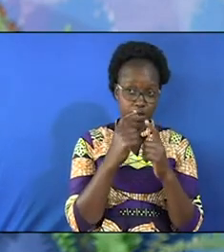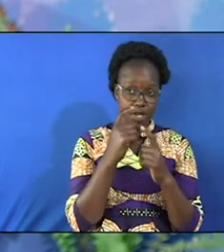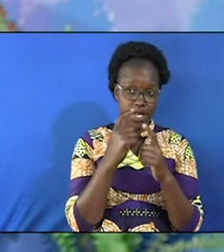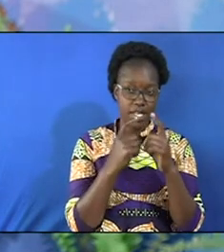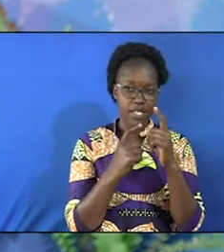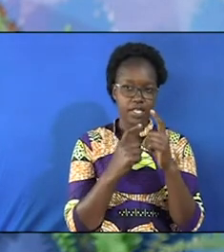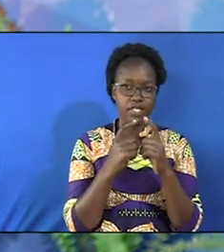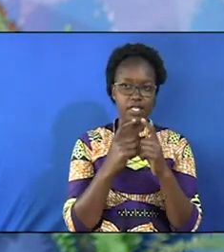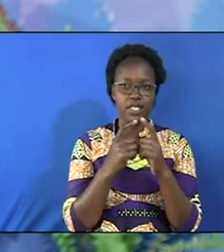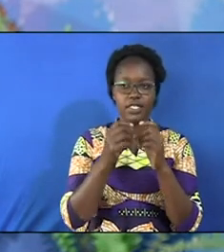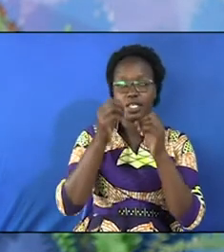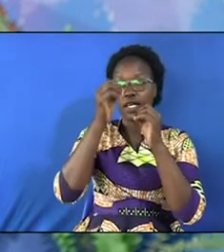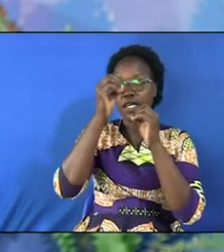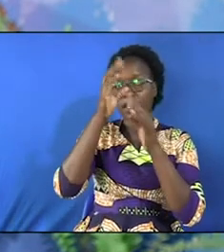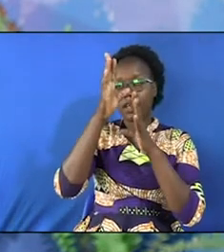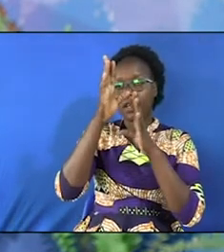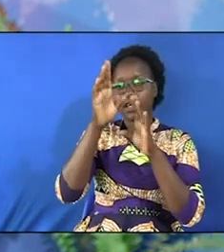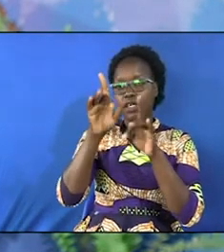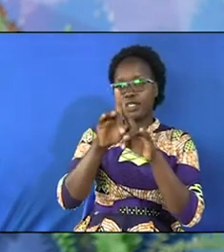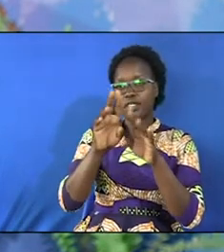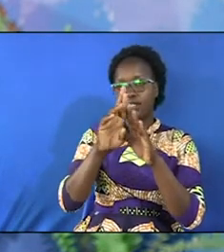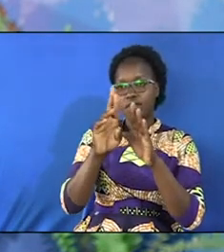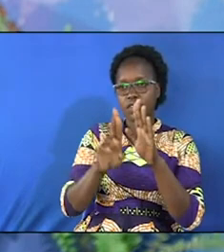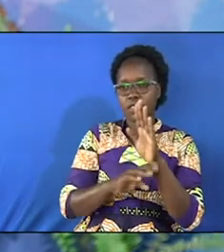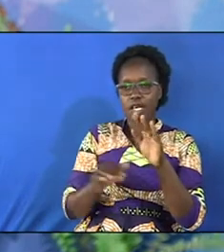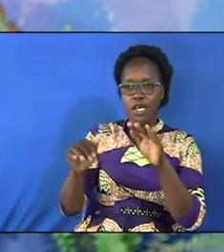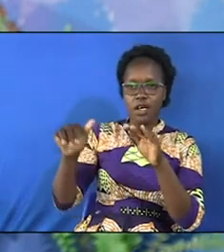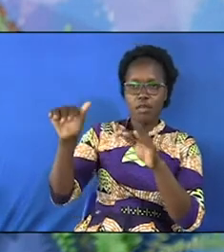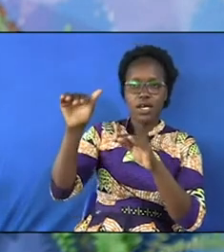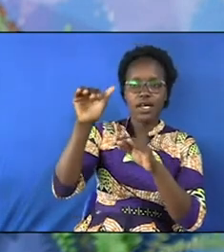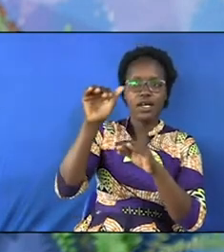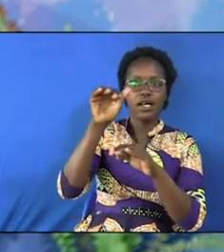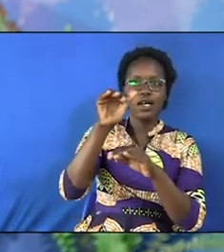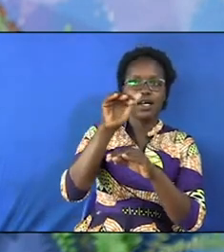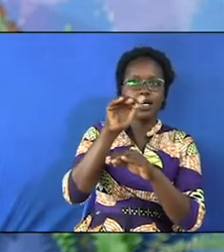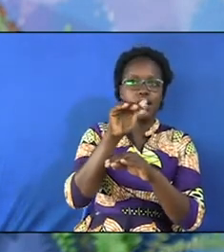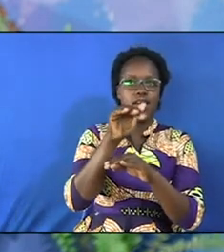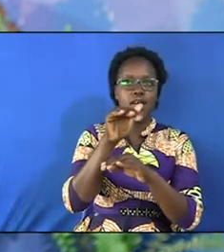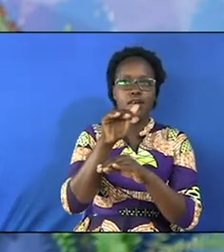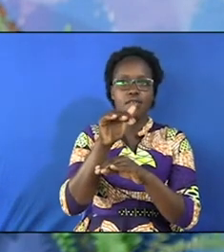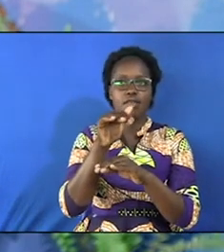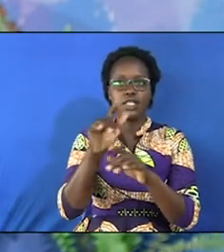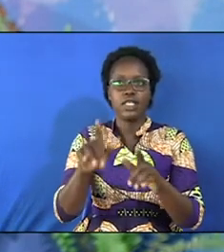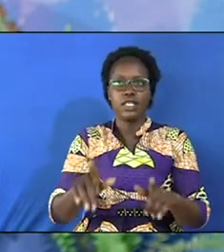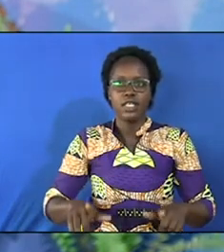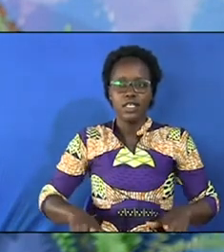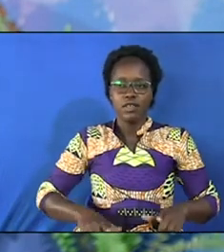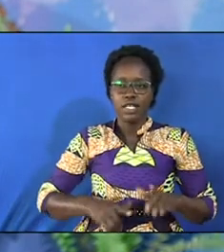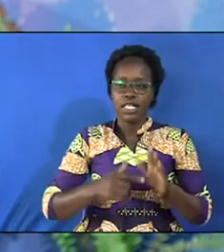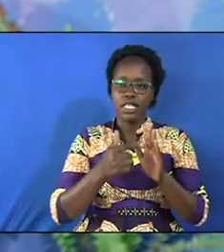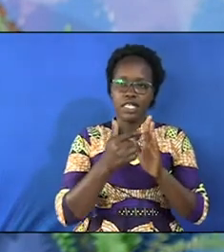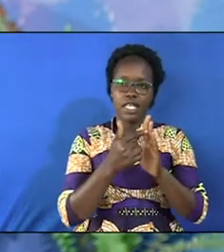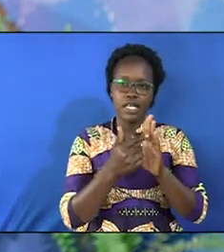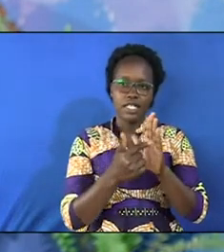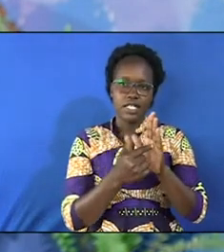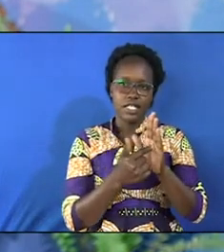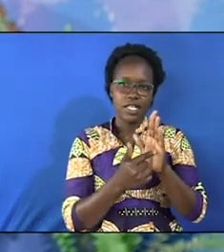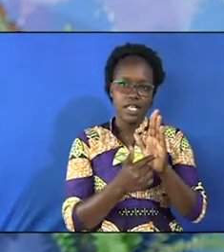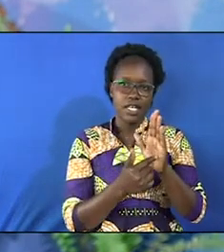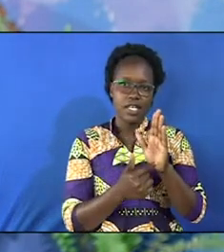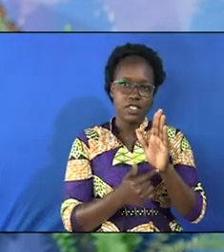visible expression, God's the rules above, living